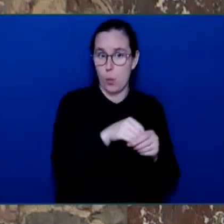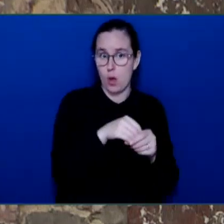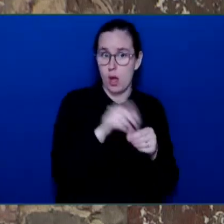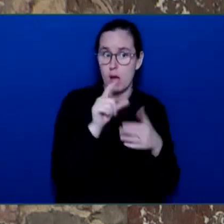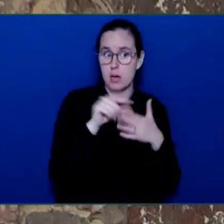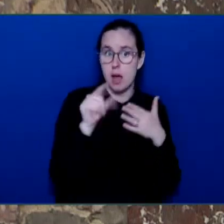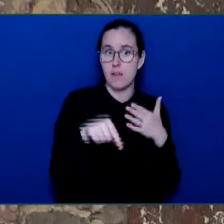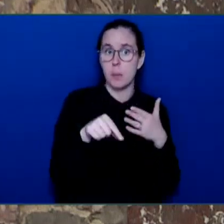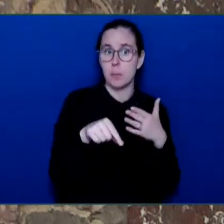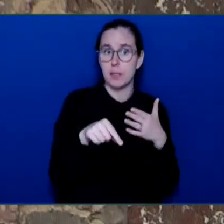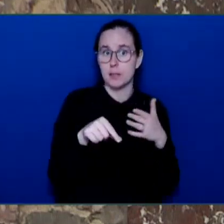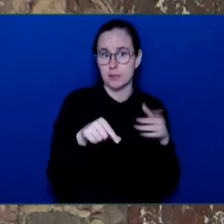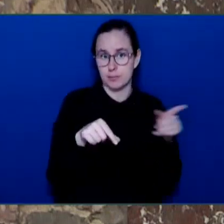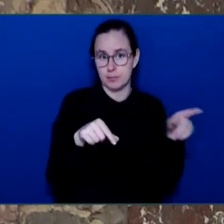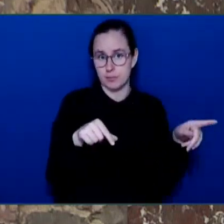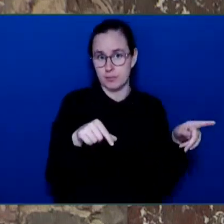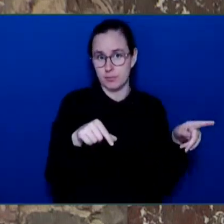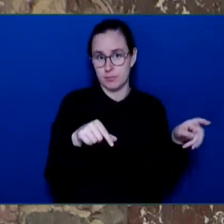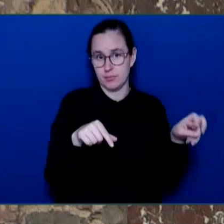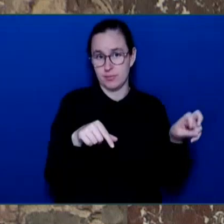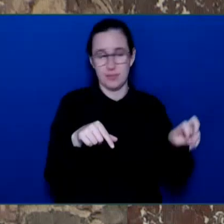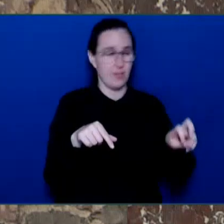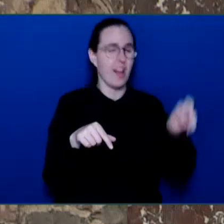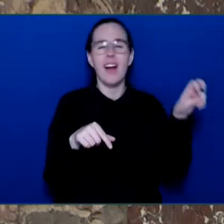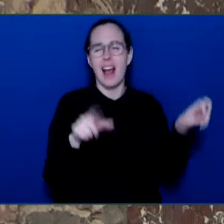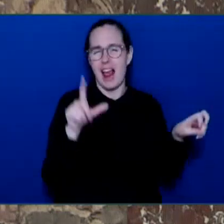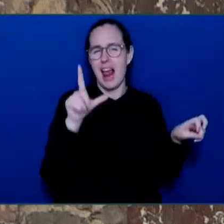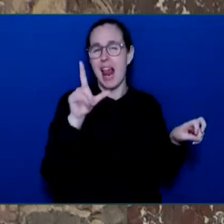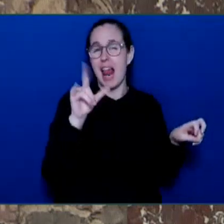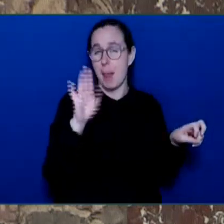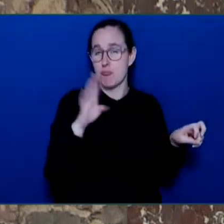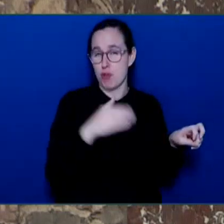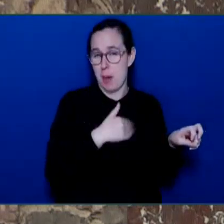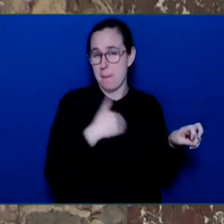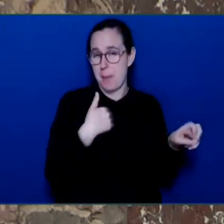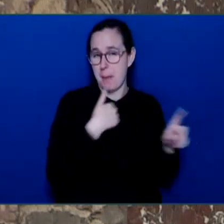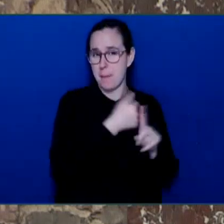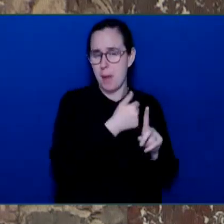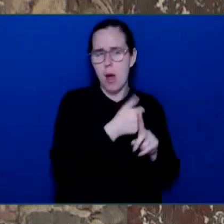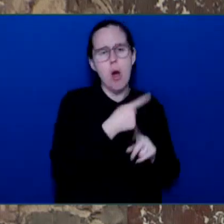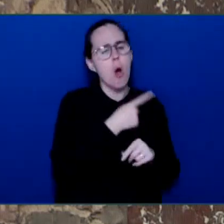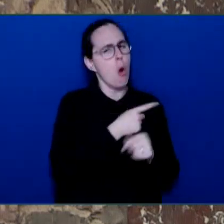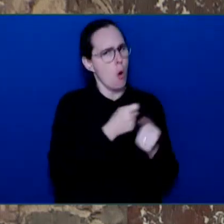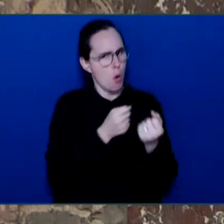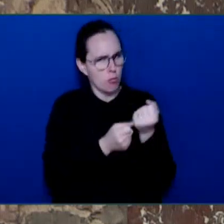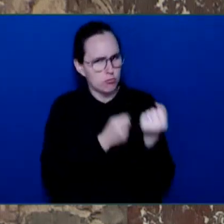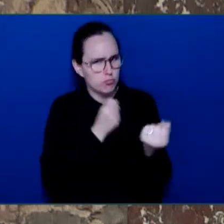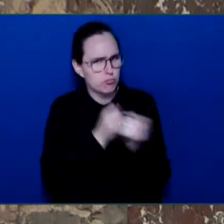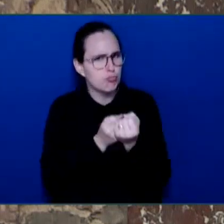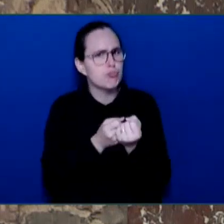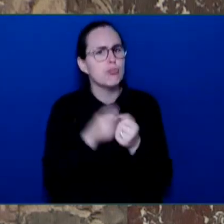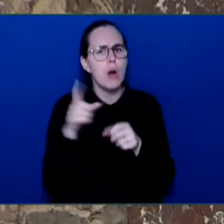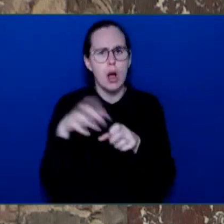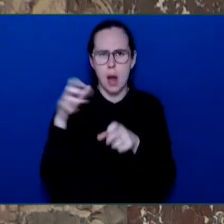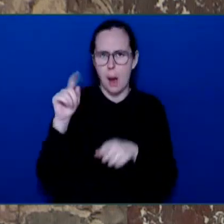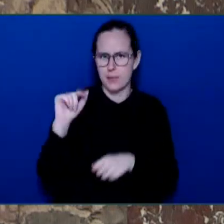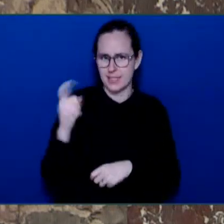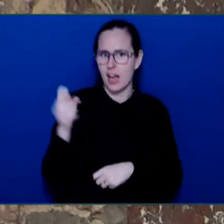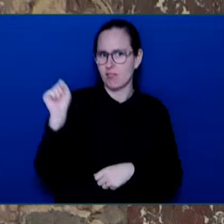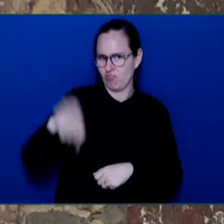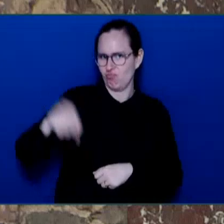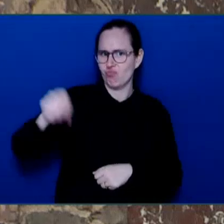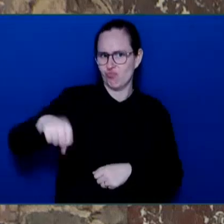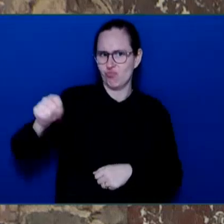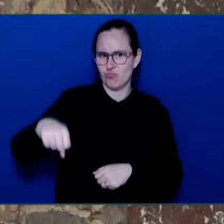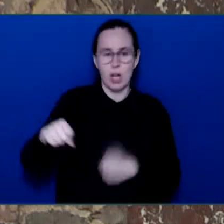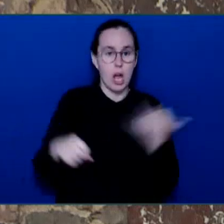flipped over to that side. If it was a good idea when he was over here, why is it suddenly a bad idea when he's over there? We're returning carbon tax revenues back